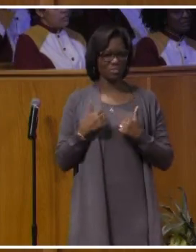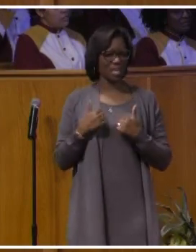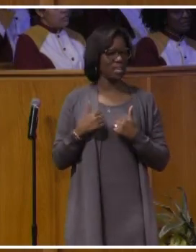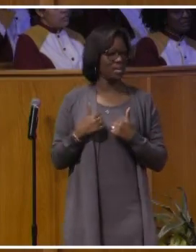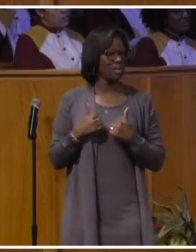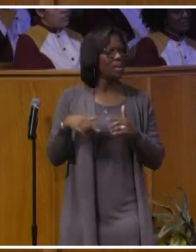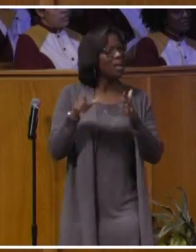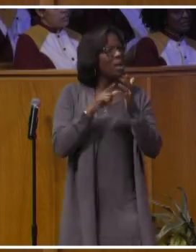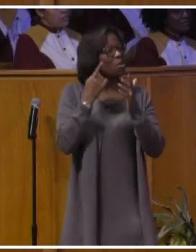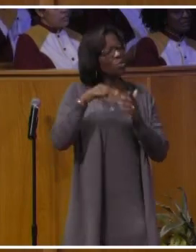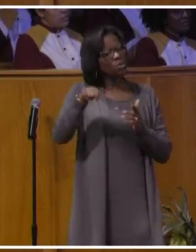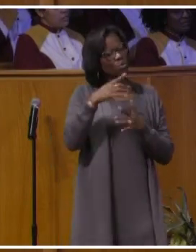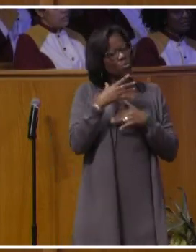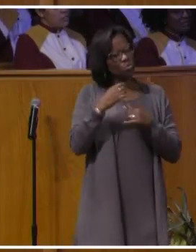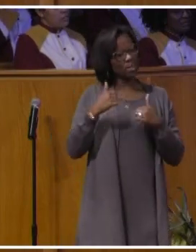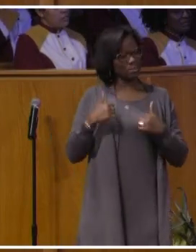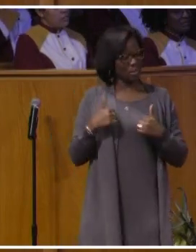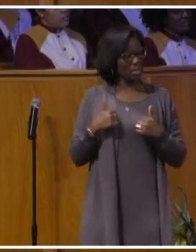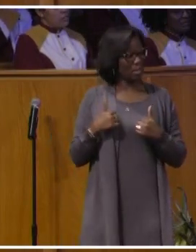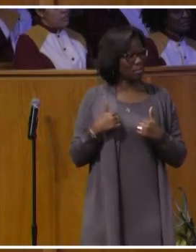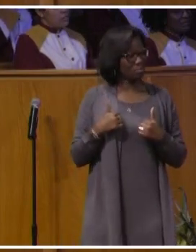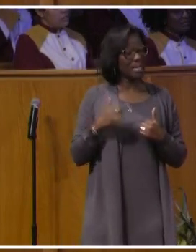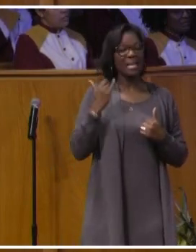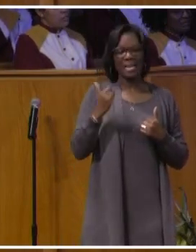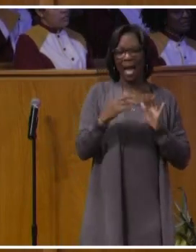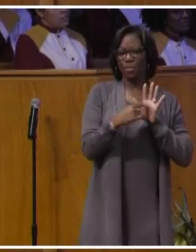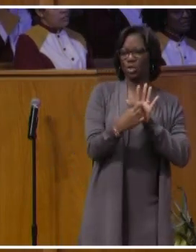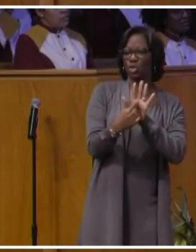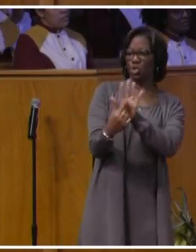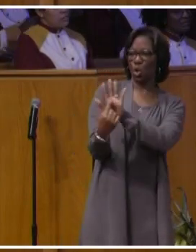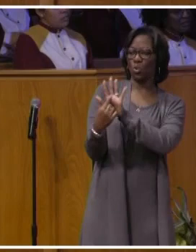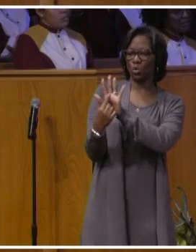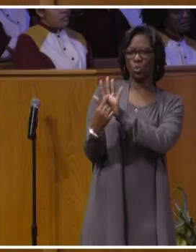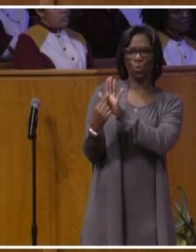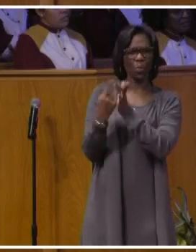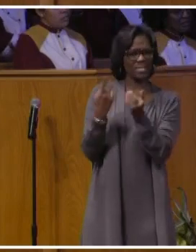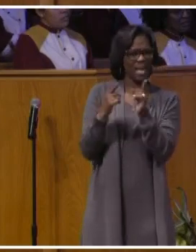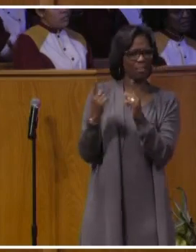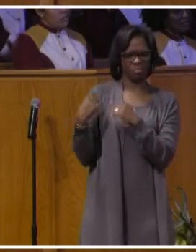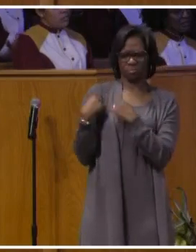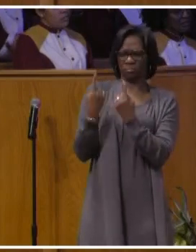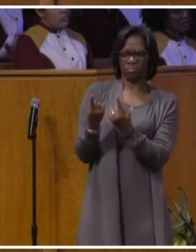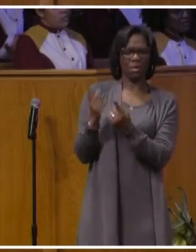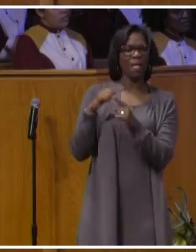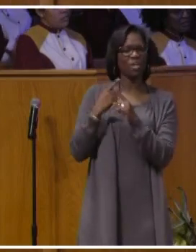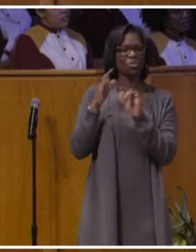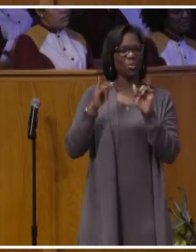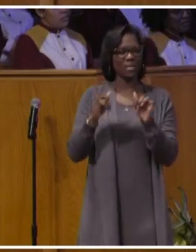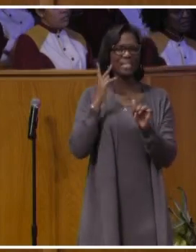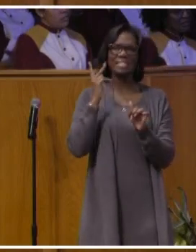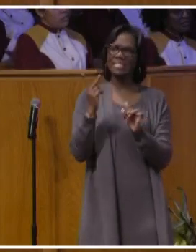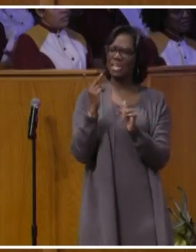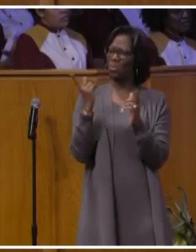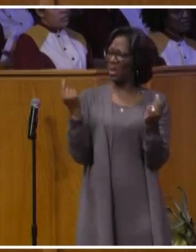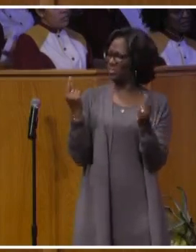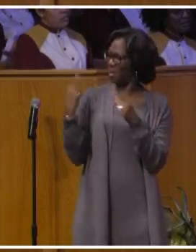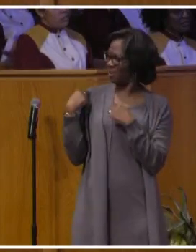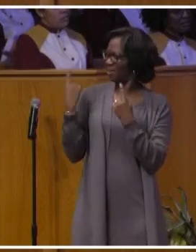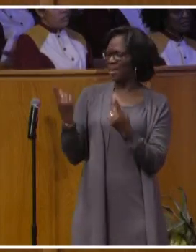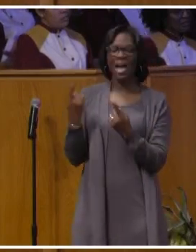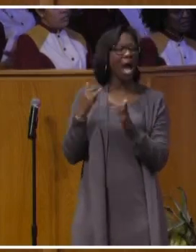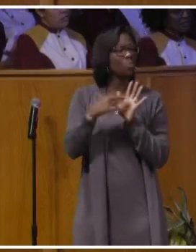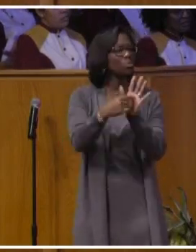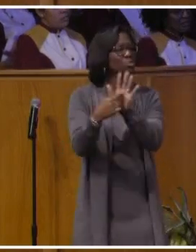And in order for you to trust me, I'm going to show you some things that make you trust me. I'm going to show